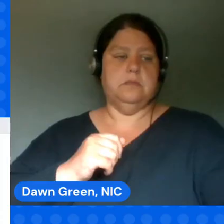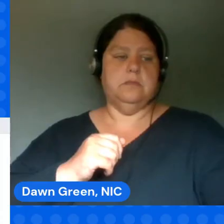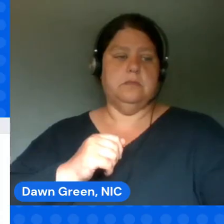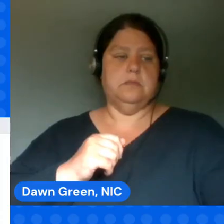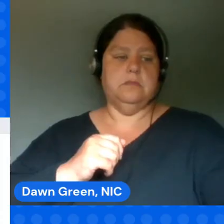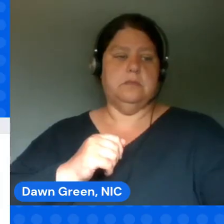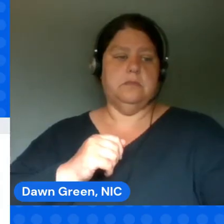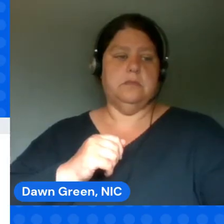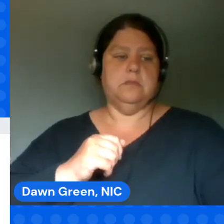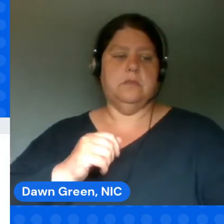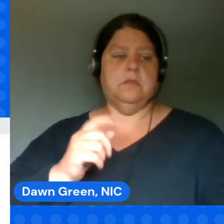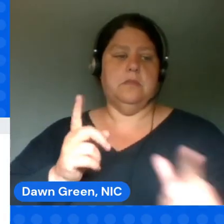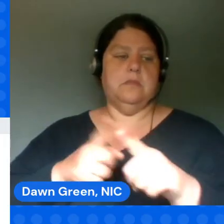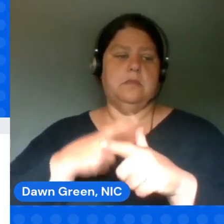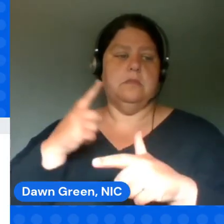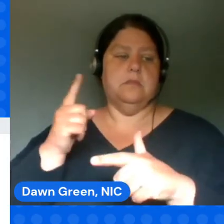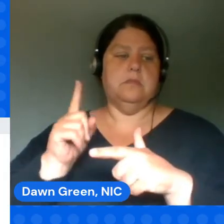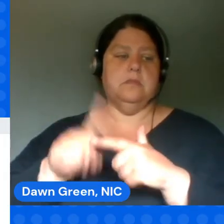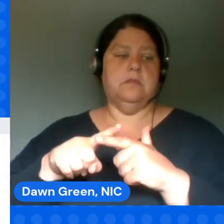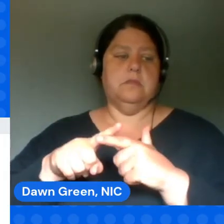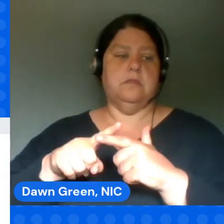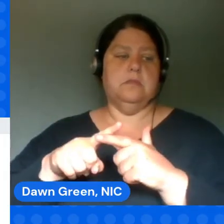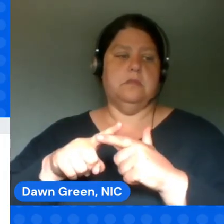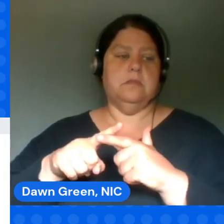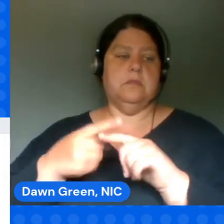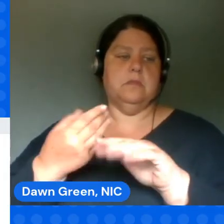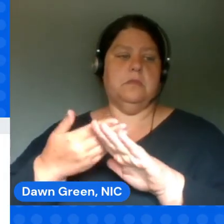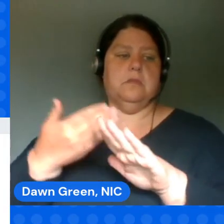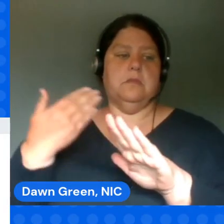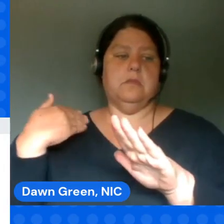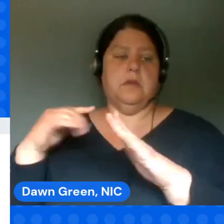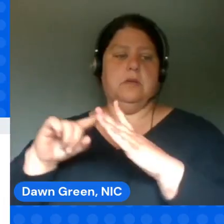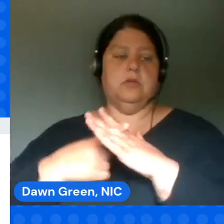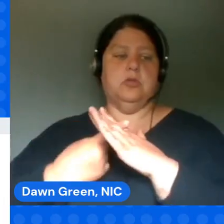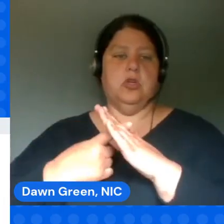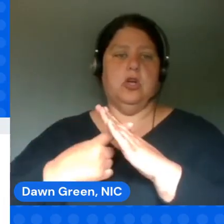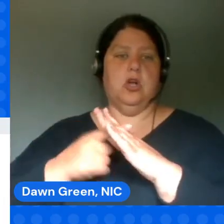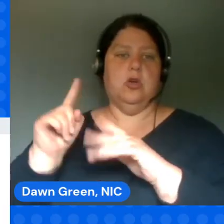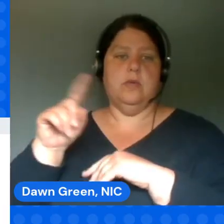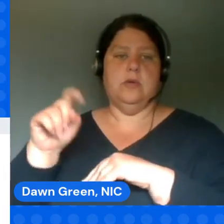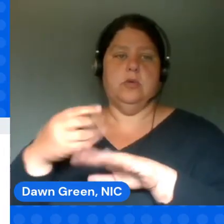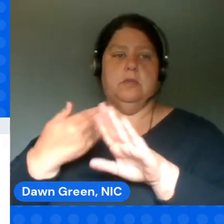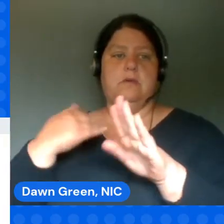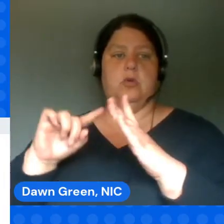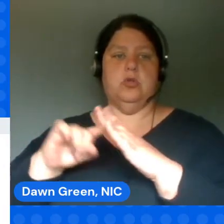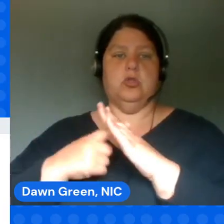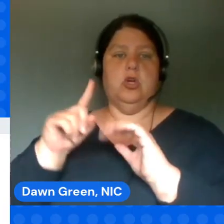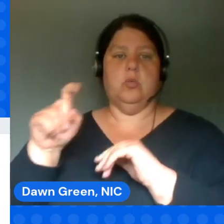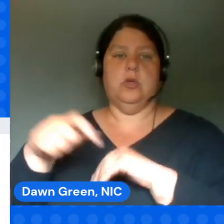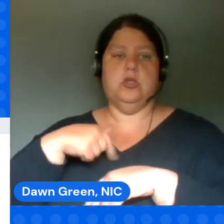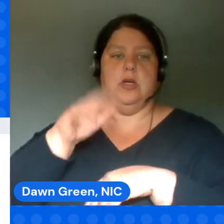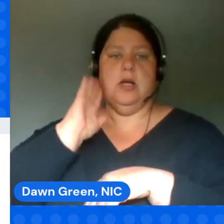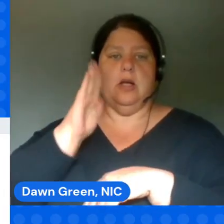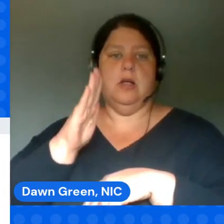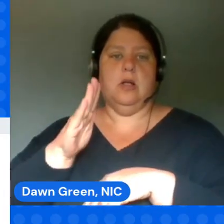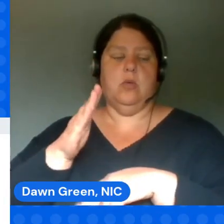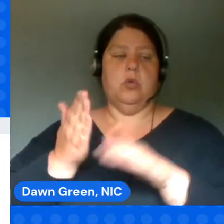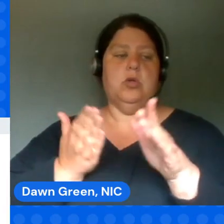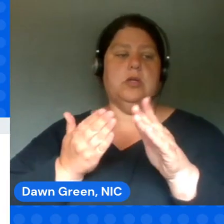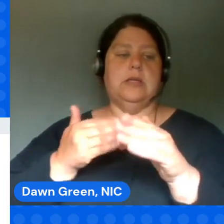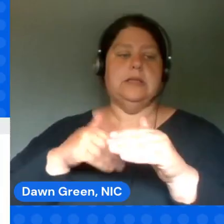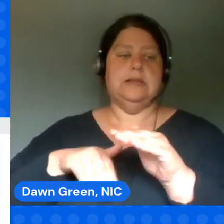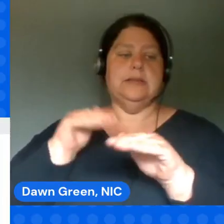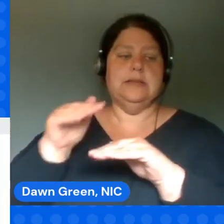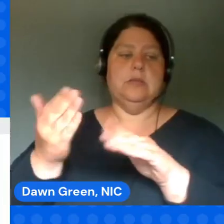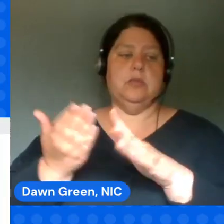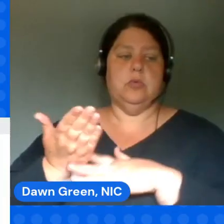and then before we get into questions, I'll play it first. Before we get into questions, I'll go ahead and actually step through it so